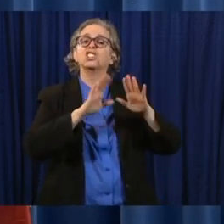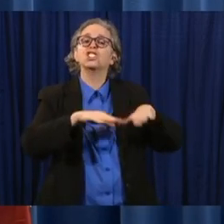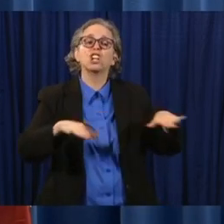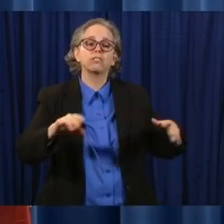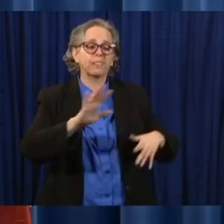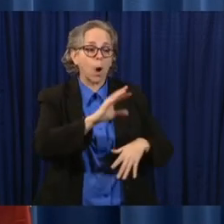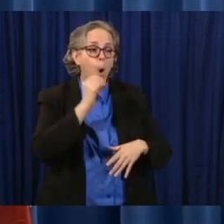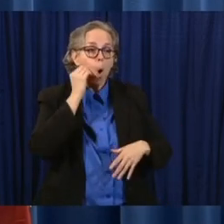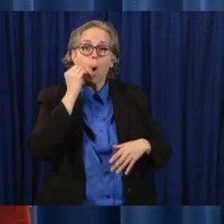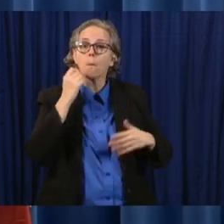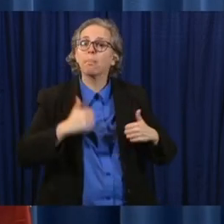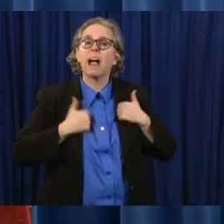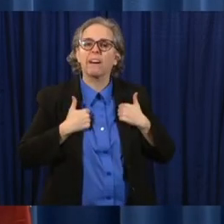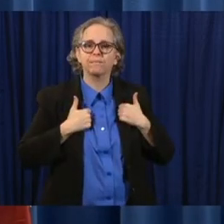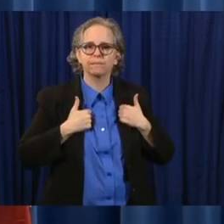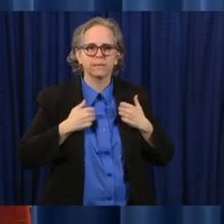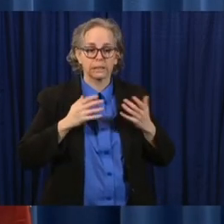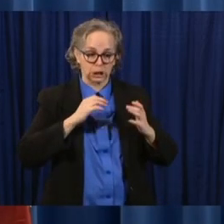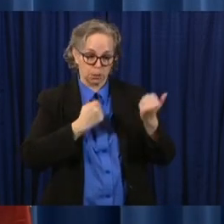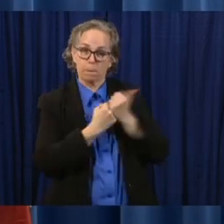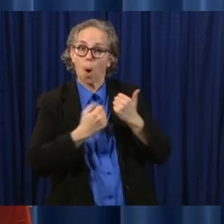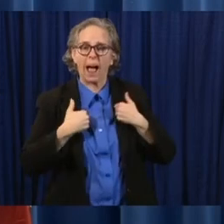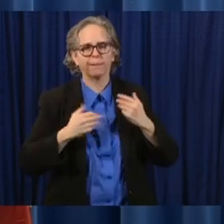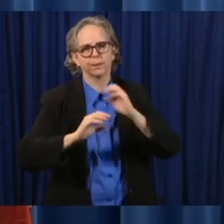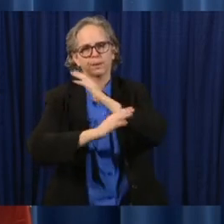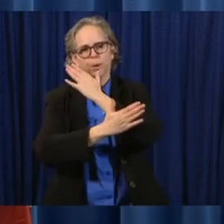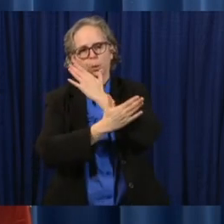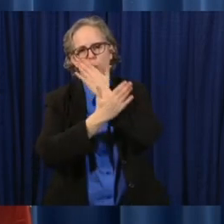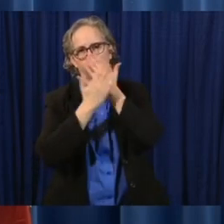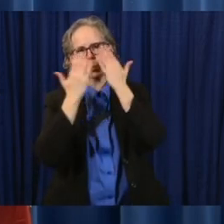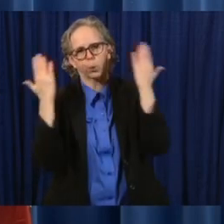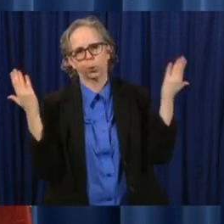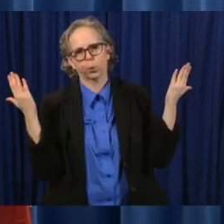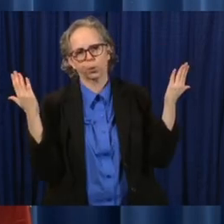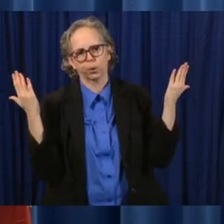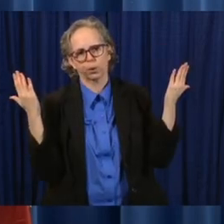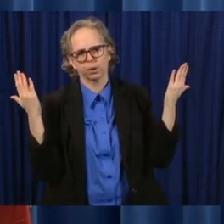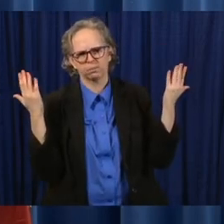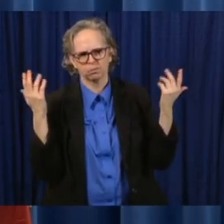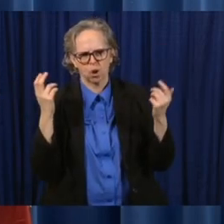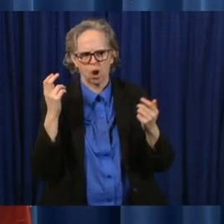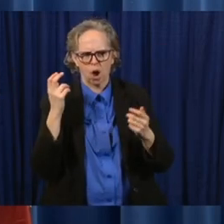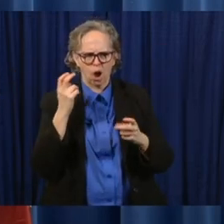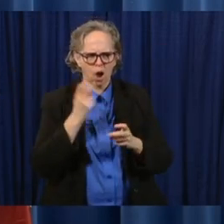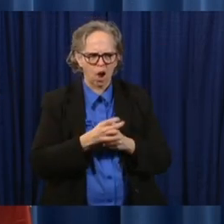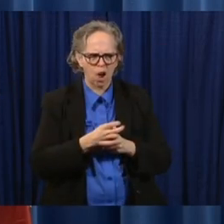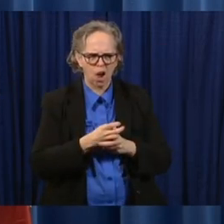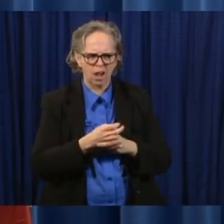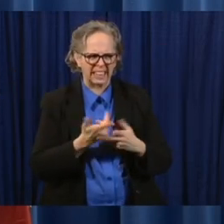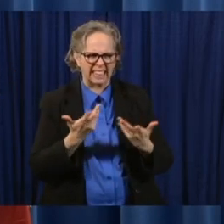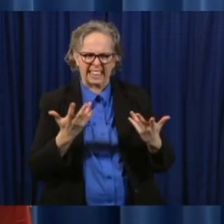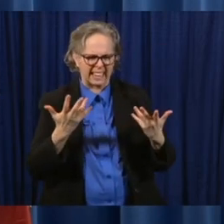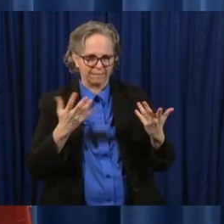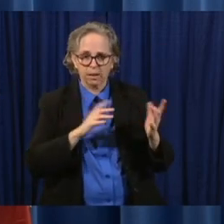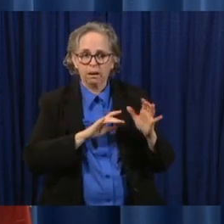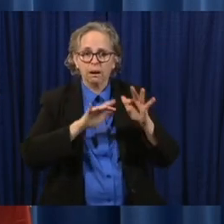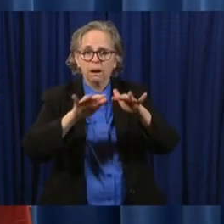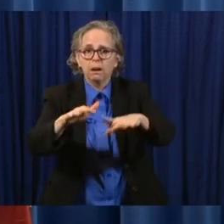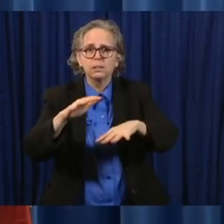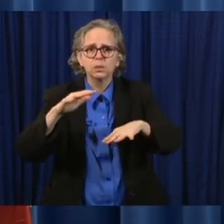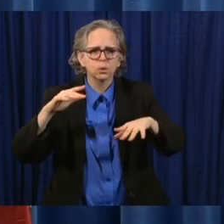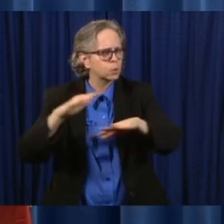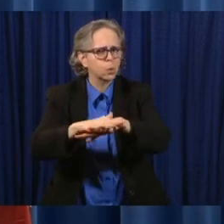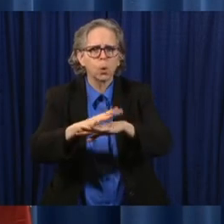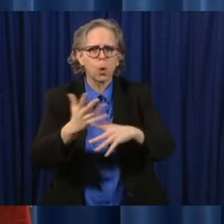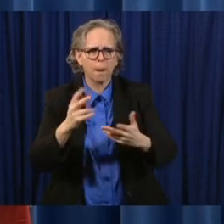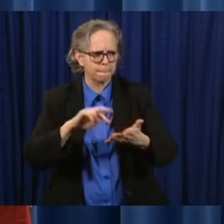kids. It is particularly more difficult when kids are not physically in school every single day. And so again,